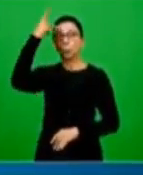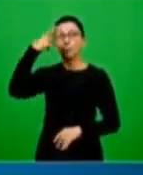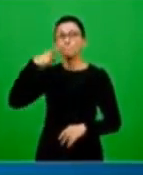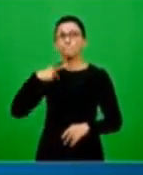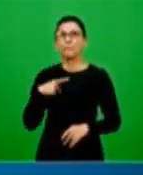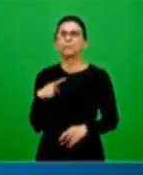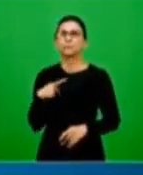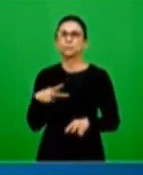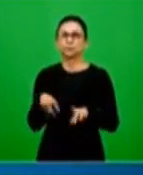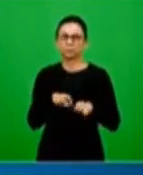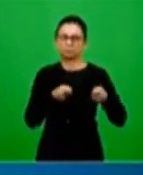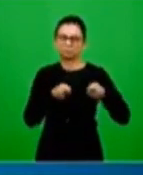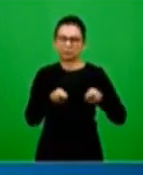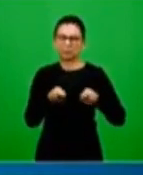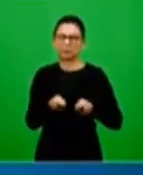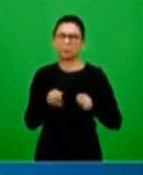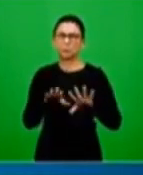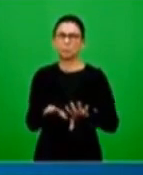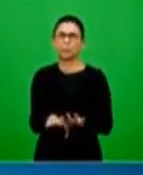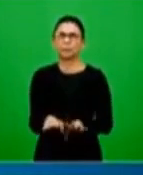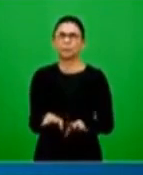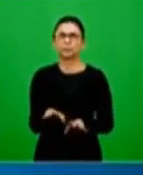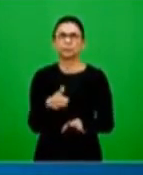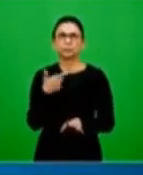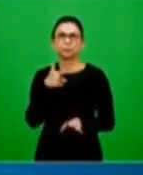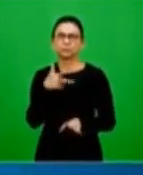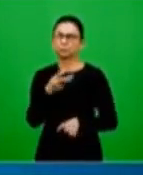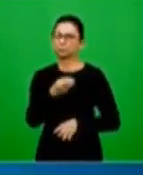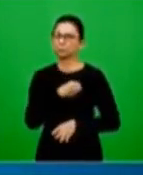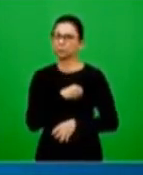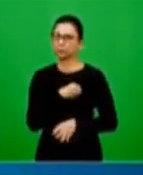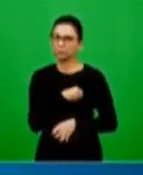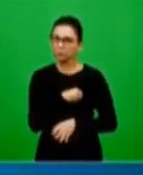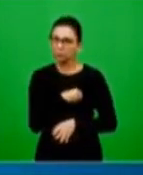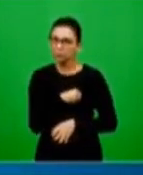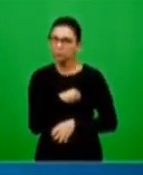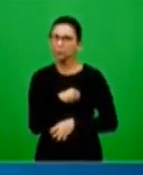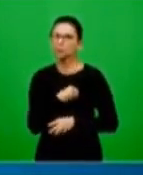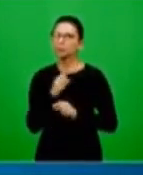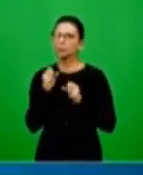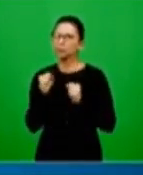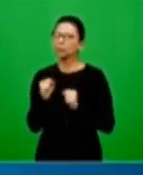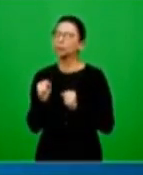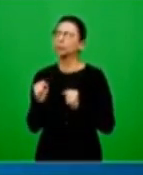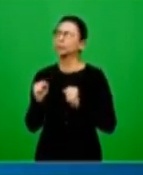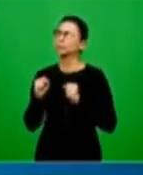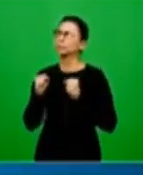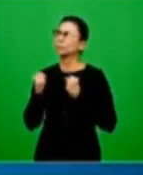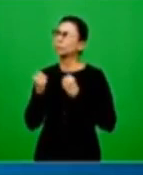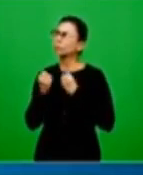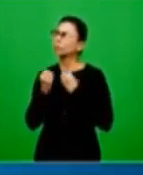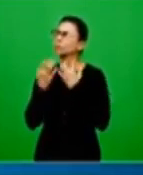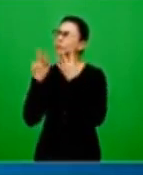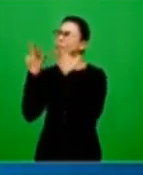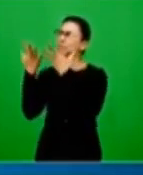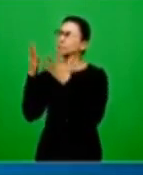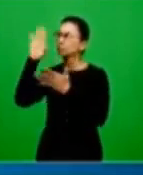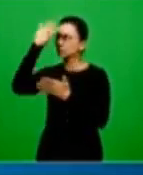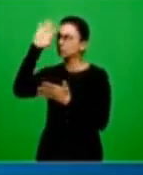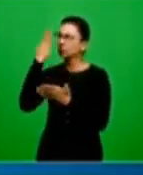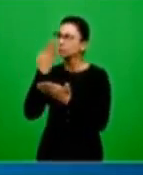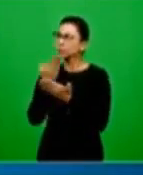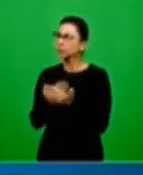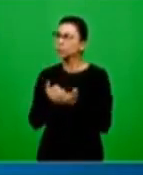has been tempted in every way, just as we are, yet he did not sin. Let us